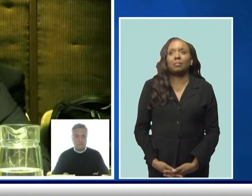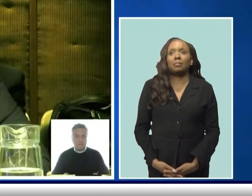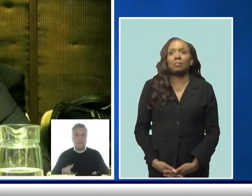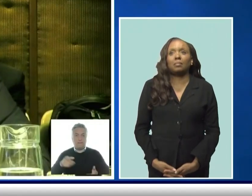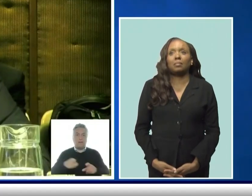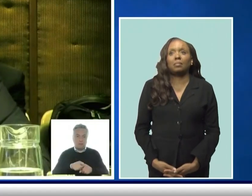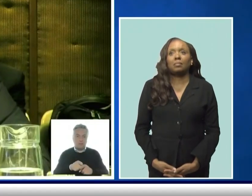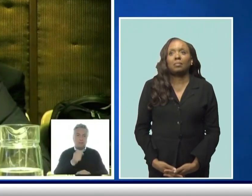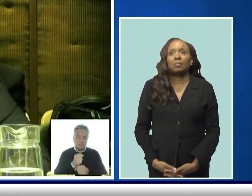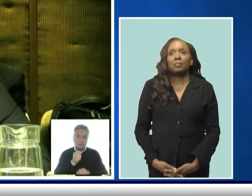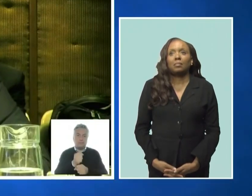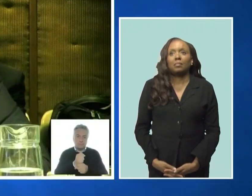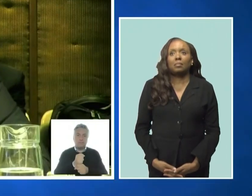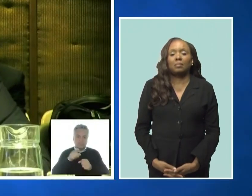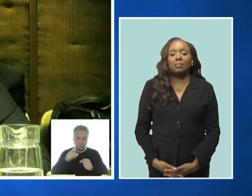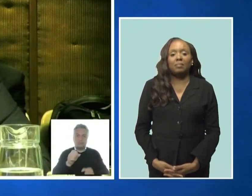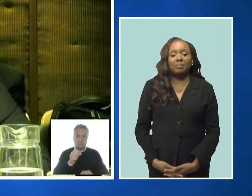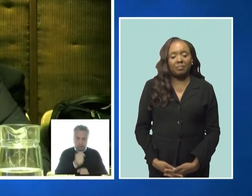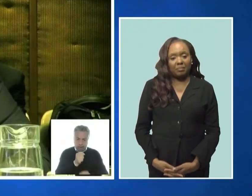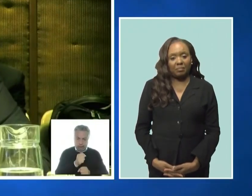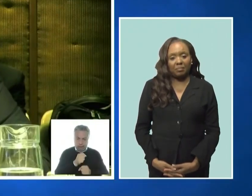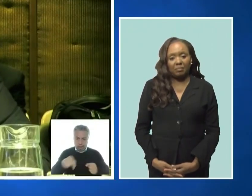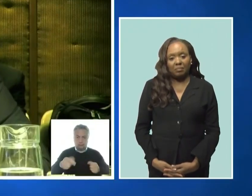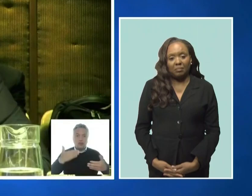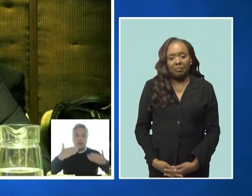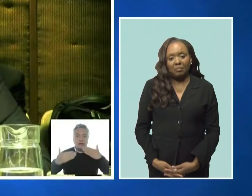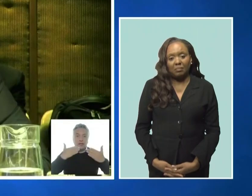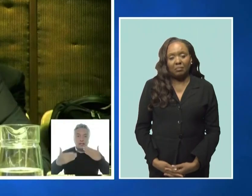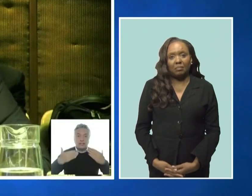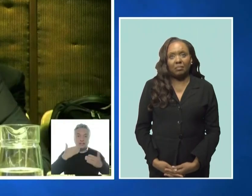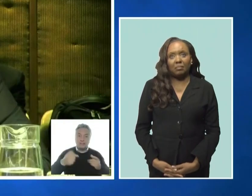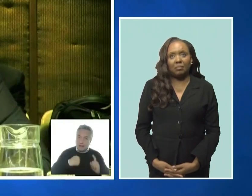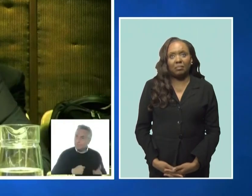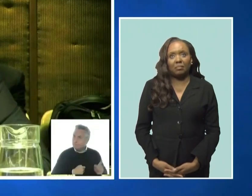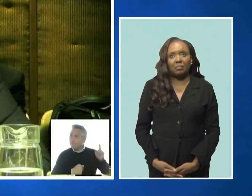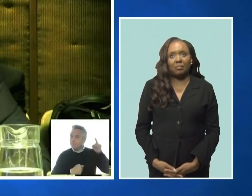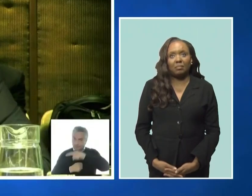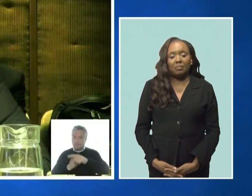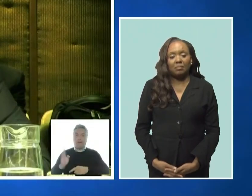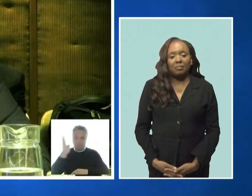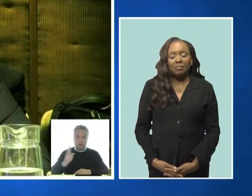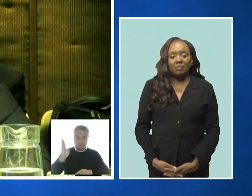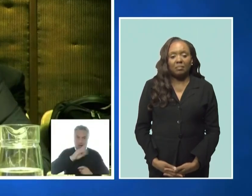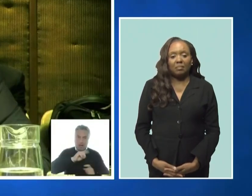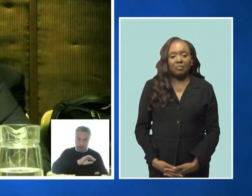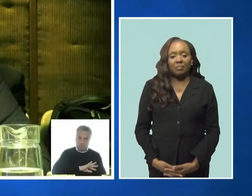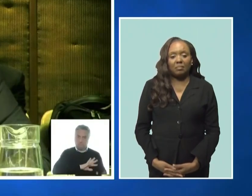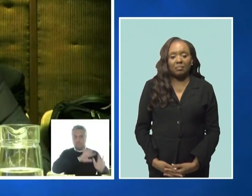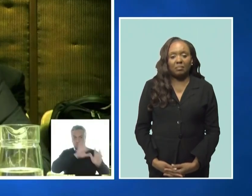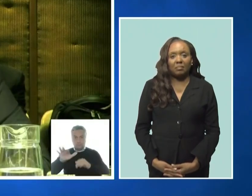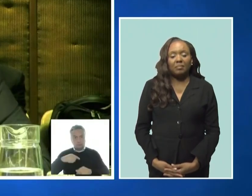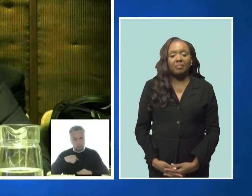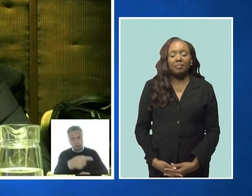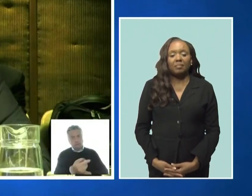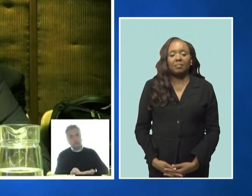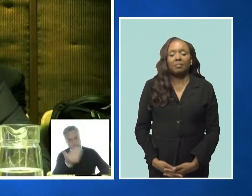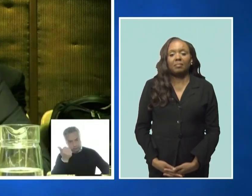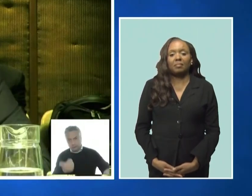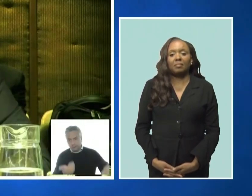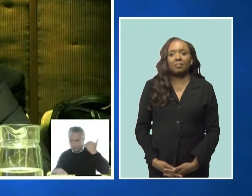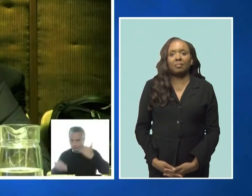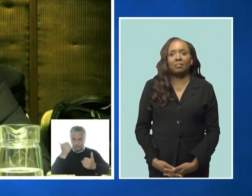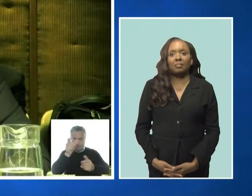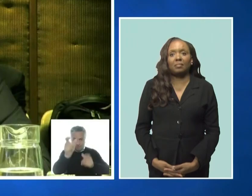get the support of UNDP, I would wish to invite all of y'all to attend if we are fortunate enough to host it. And let us begin to build